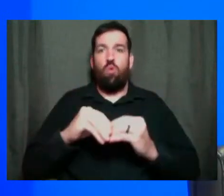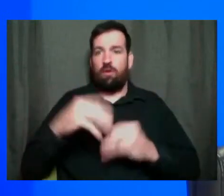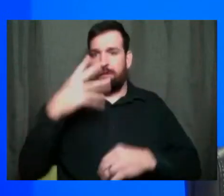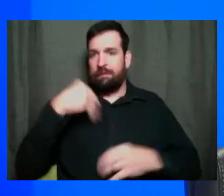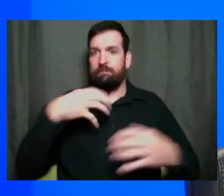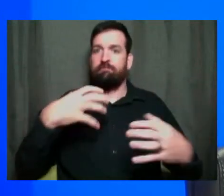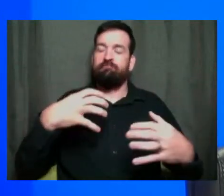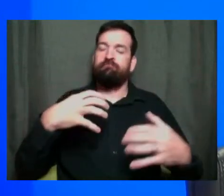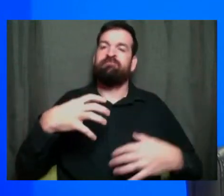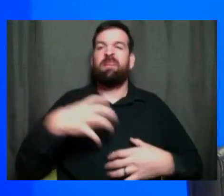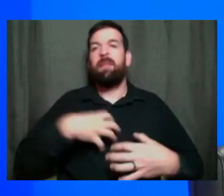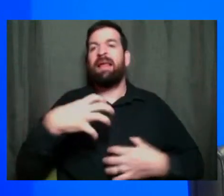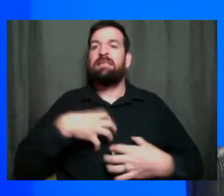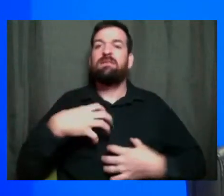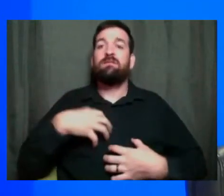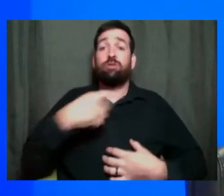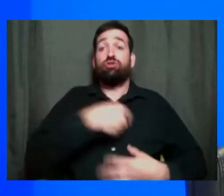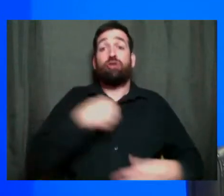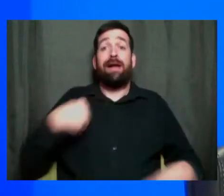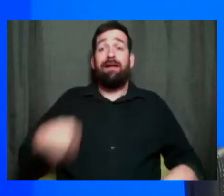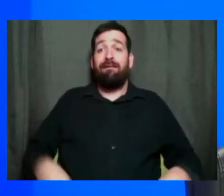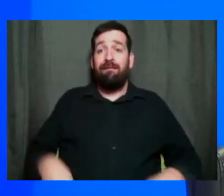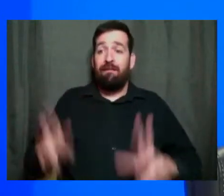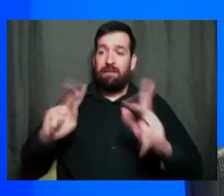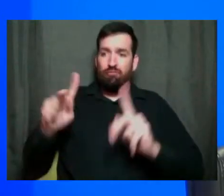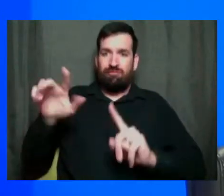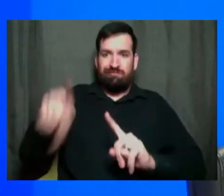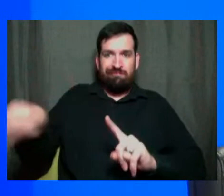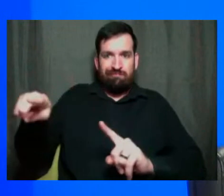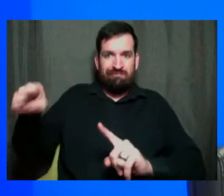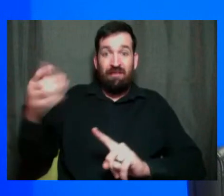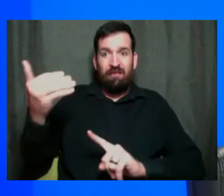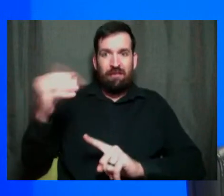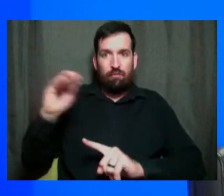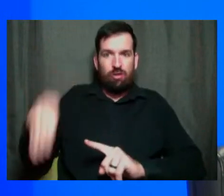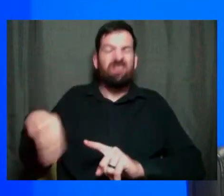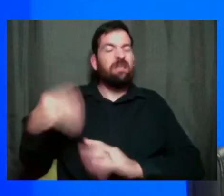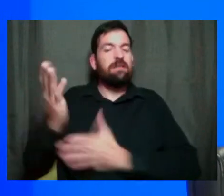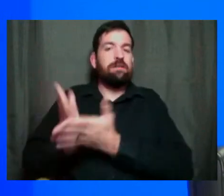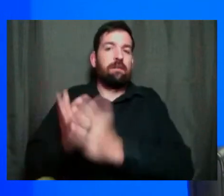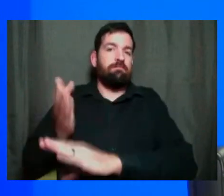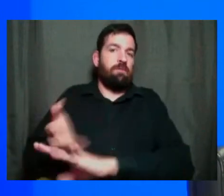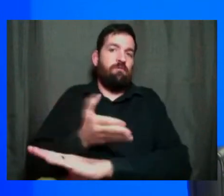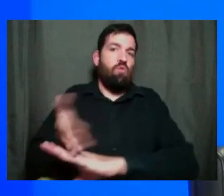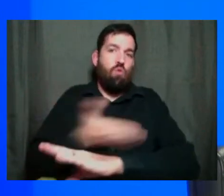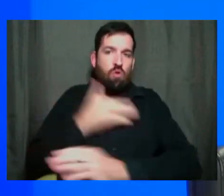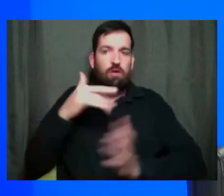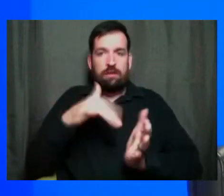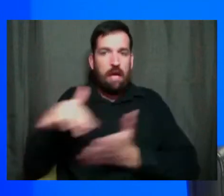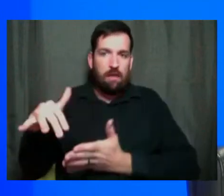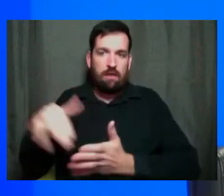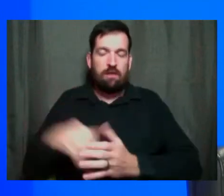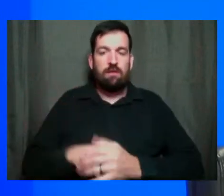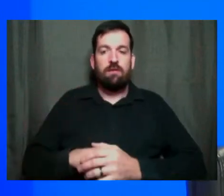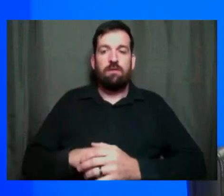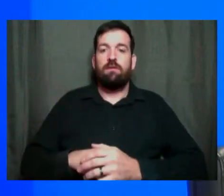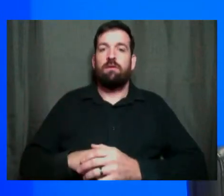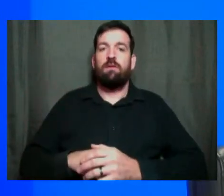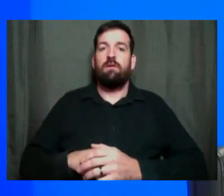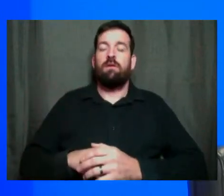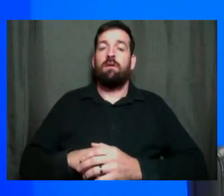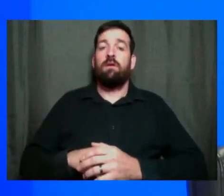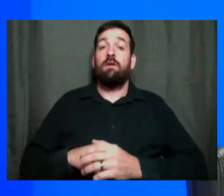that 15%, they actually had some literature kind of before this, literally they were doing a study before 15% were complaining. It went up